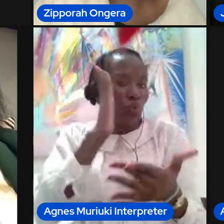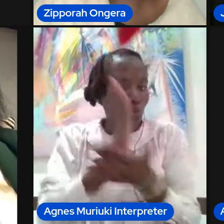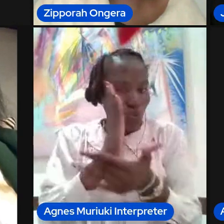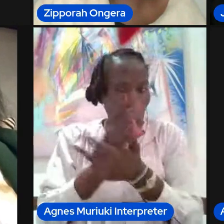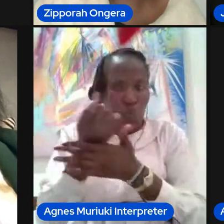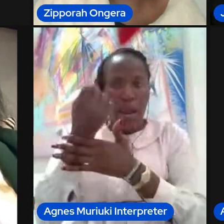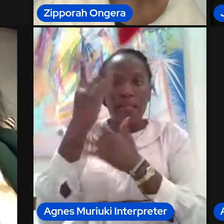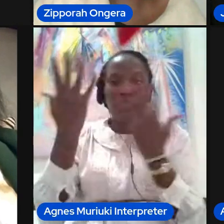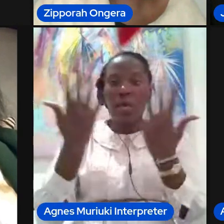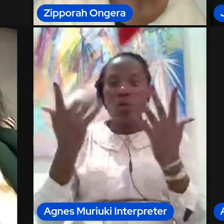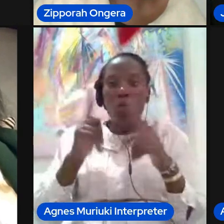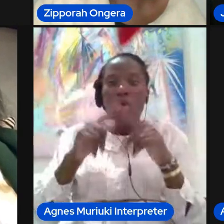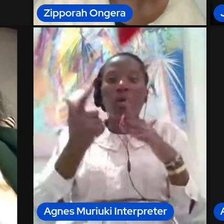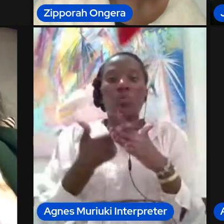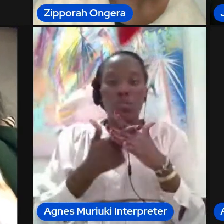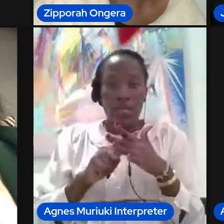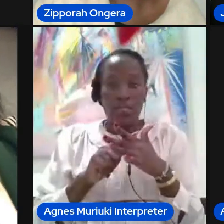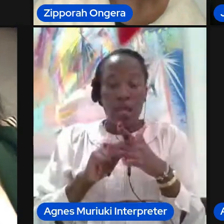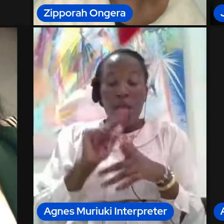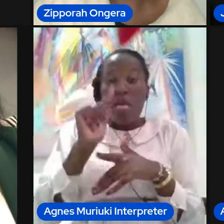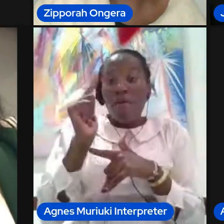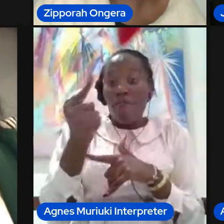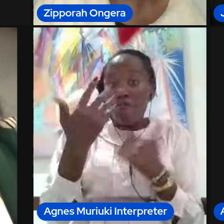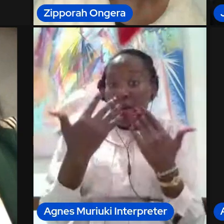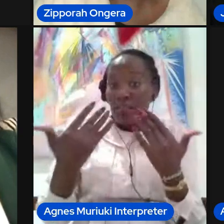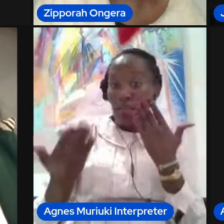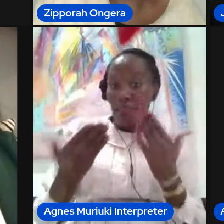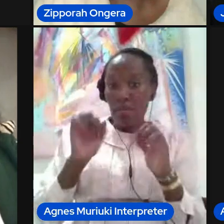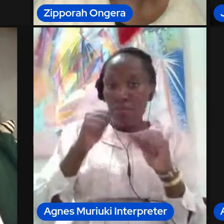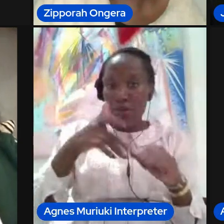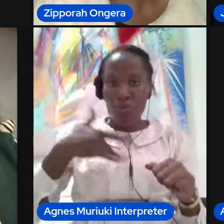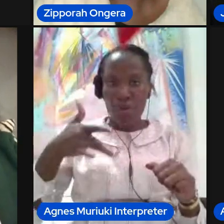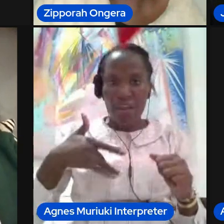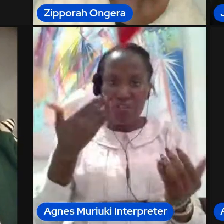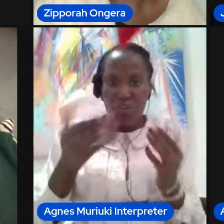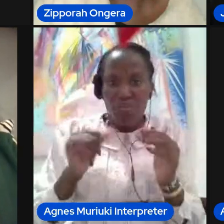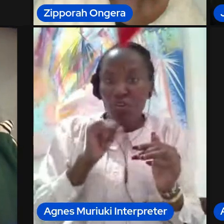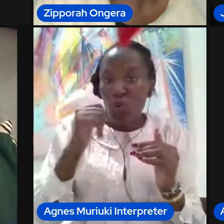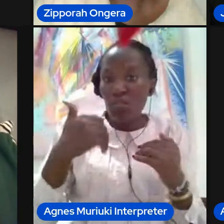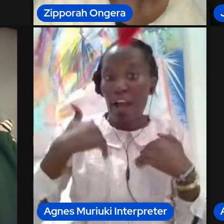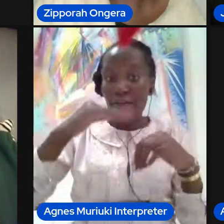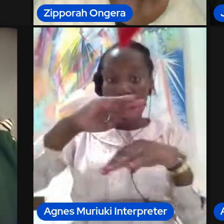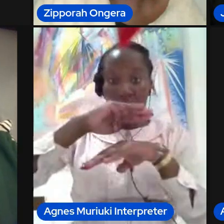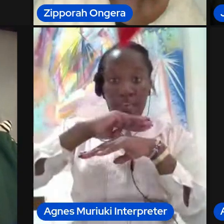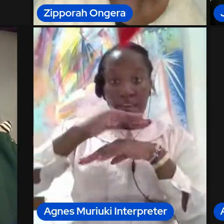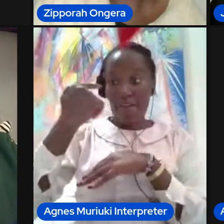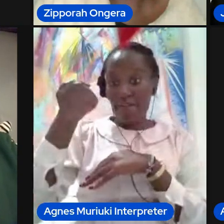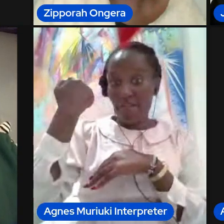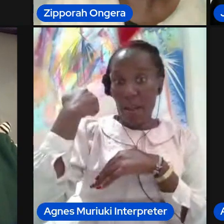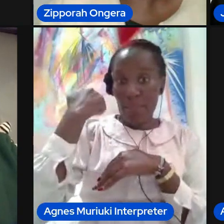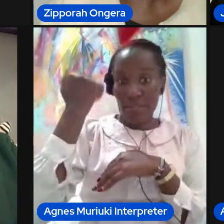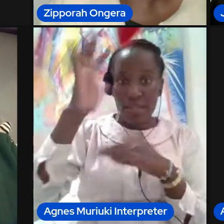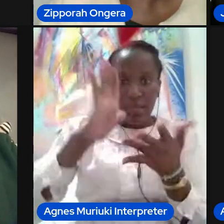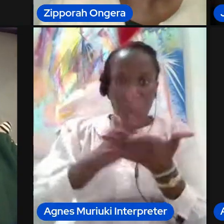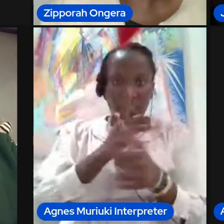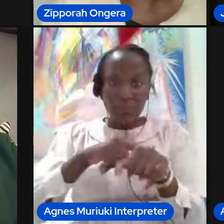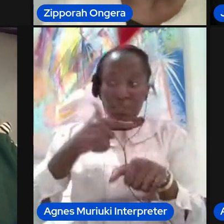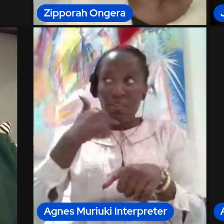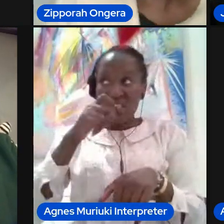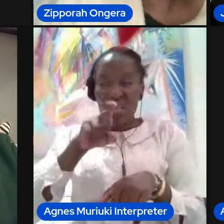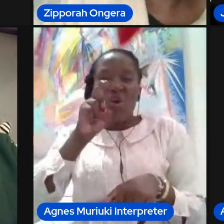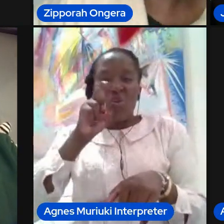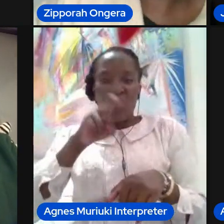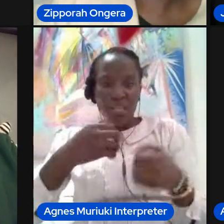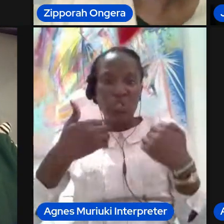to start, first things first, you might feel like you don't even have the numbers, because most of the time people say you should have the followers and then